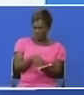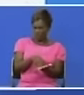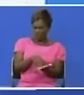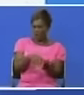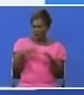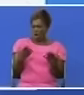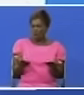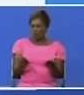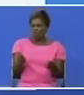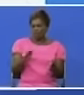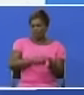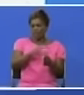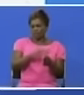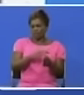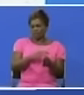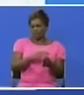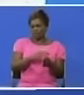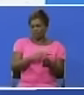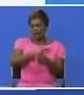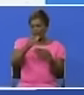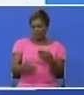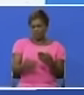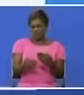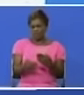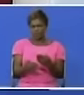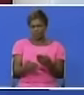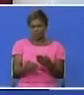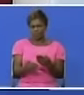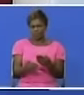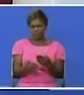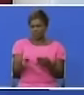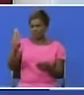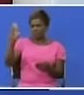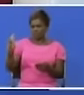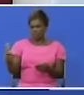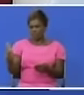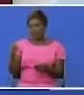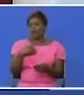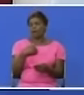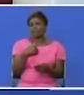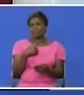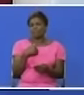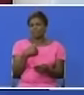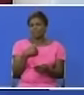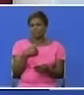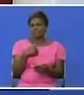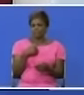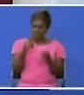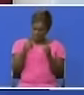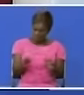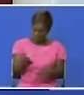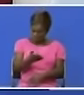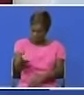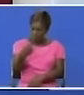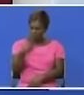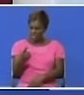blanket statement that if it's rated it is PG there for Singapore, it's there for UK, it okay. is there for other jurisdictions. All right, so I'm yeah? asking, yeah. if you were to say that